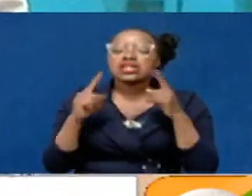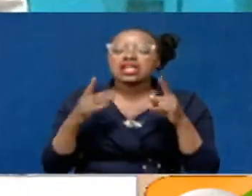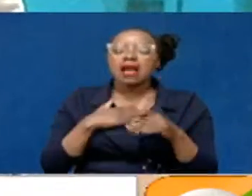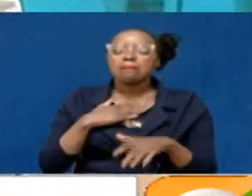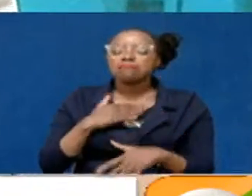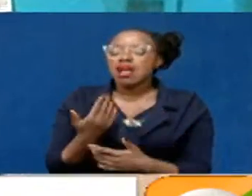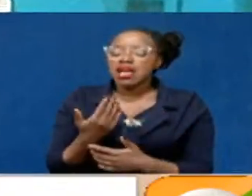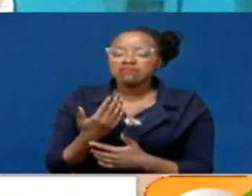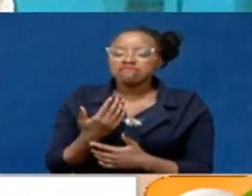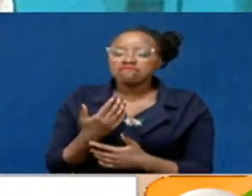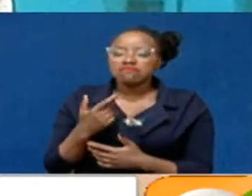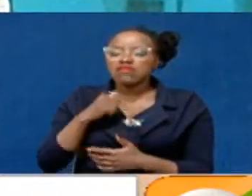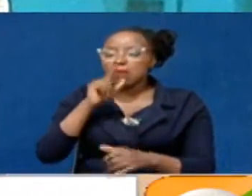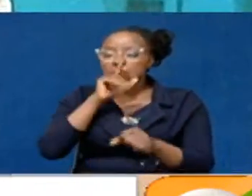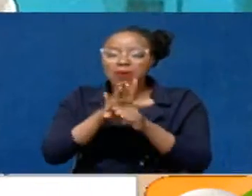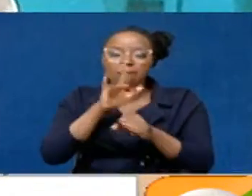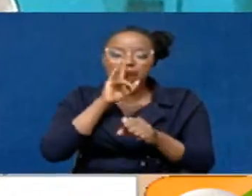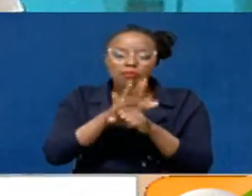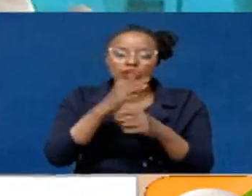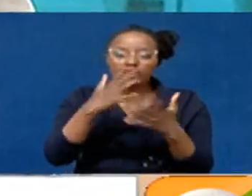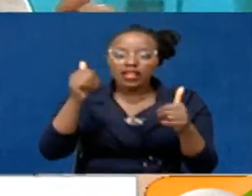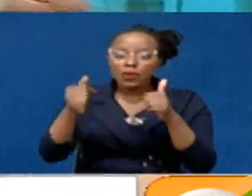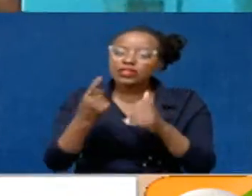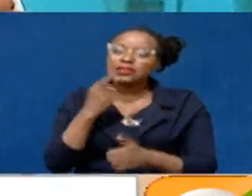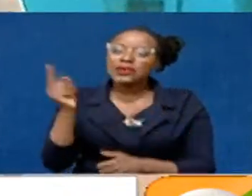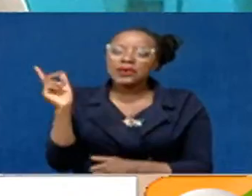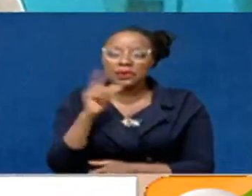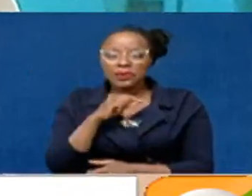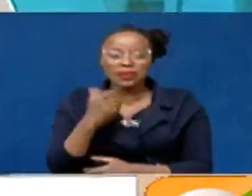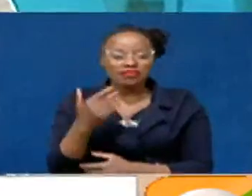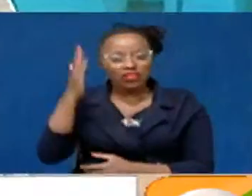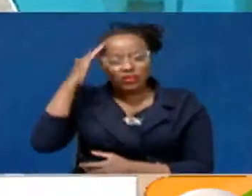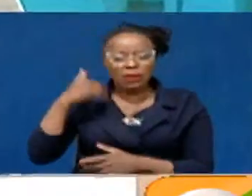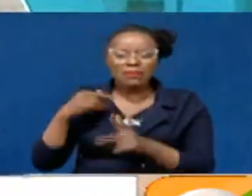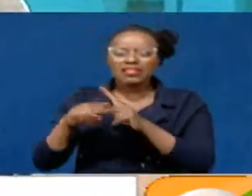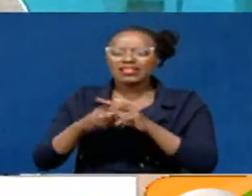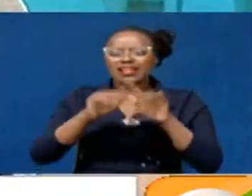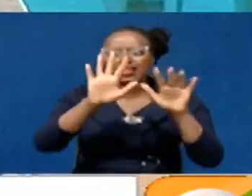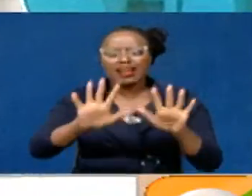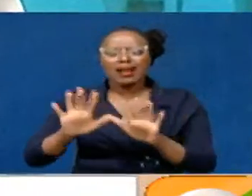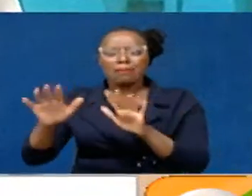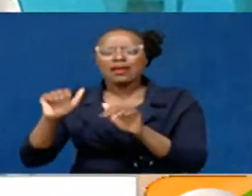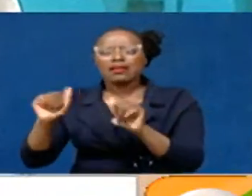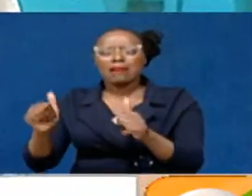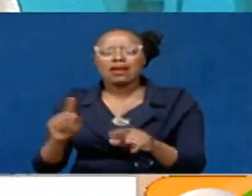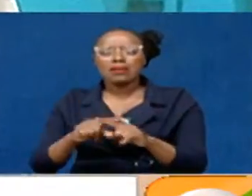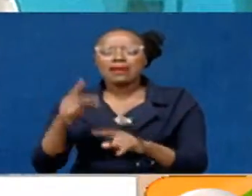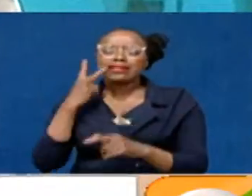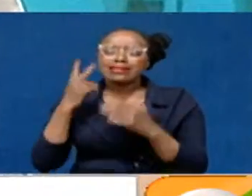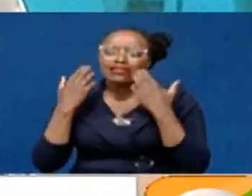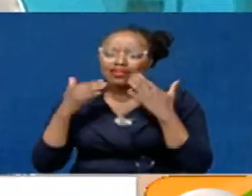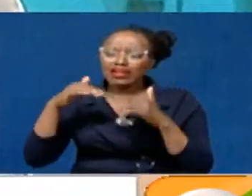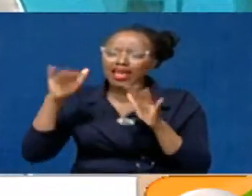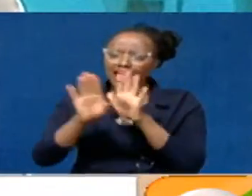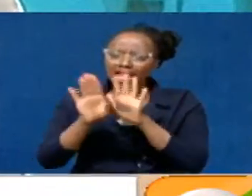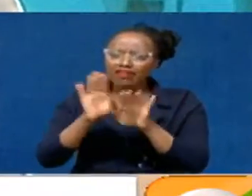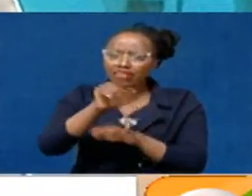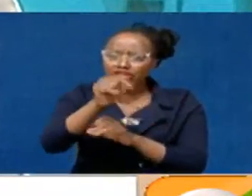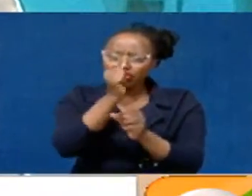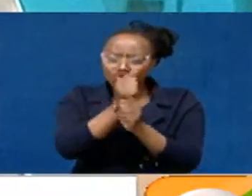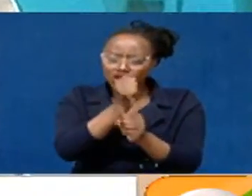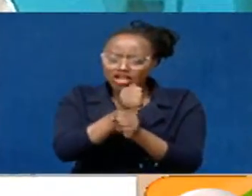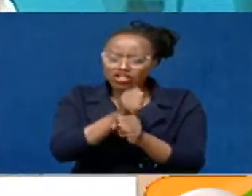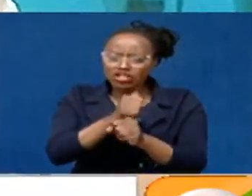my candidature, but you keep promising things. That's why we'll be told, you know, I've not started my campaigns, but we can see that everything you are